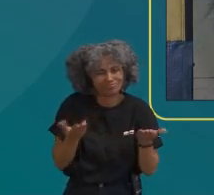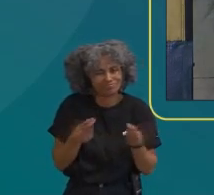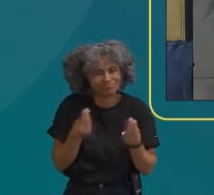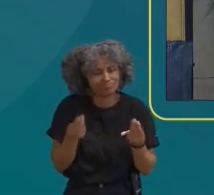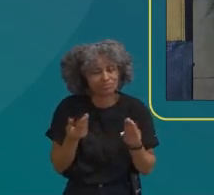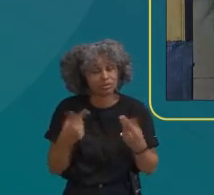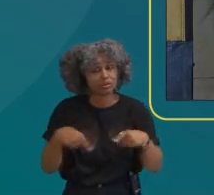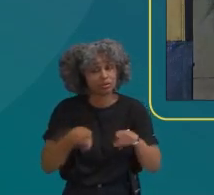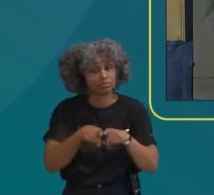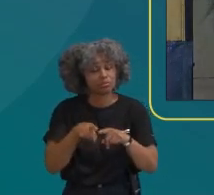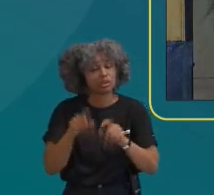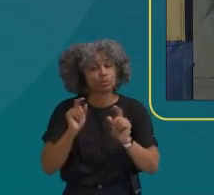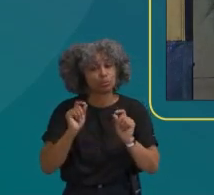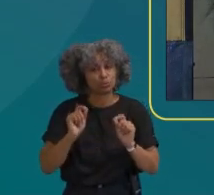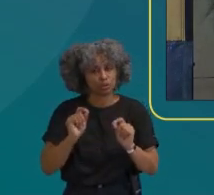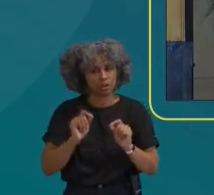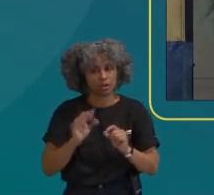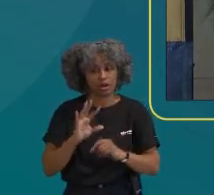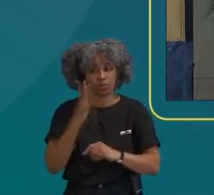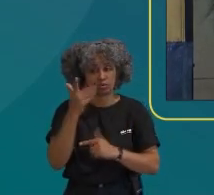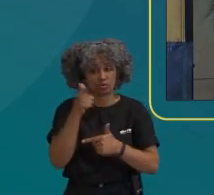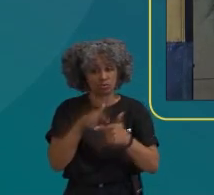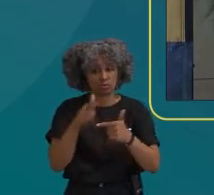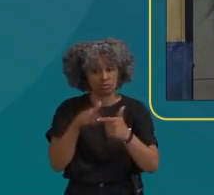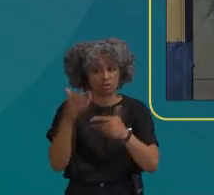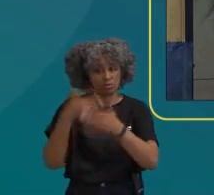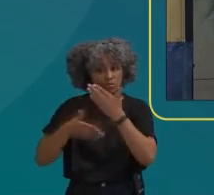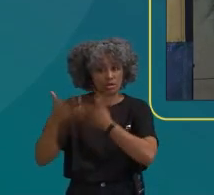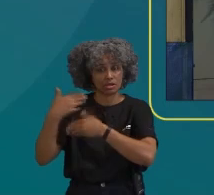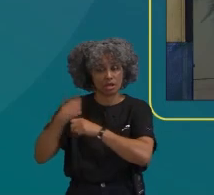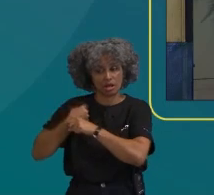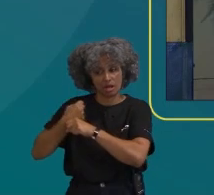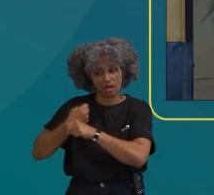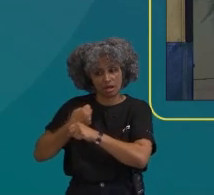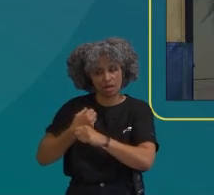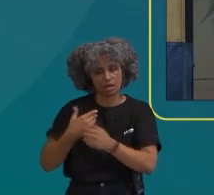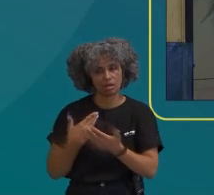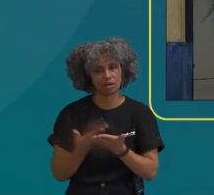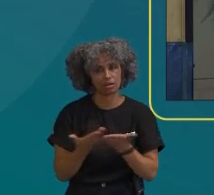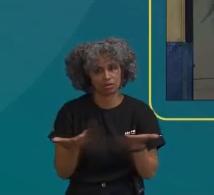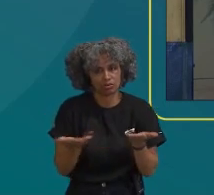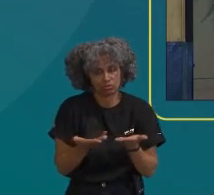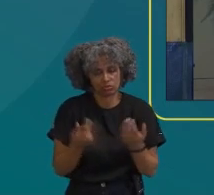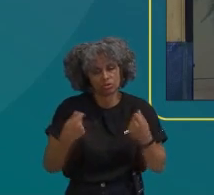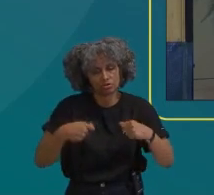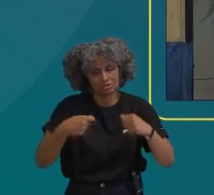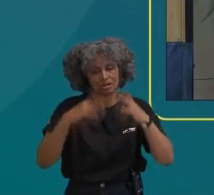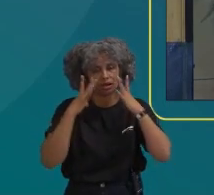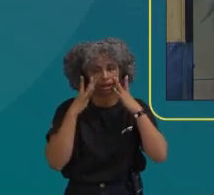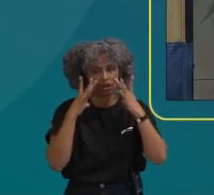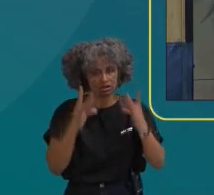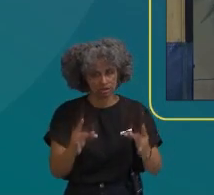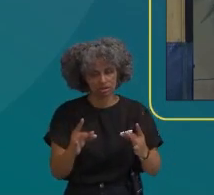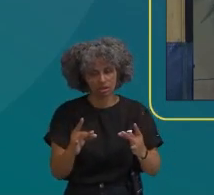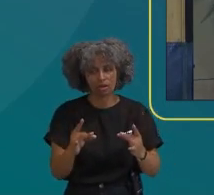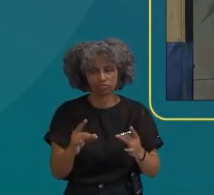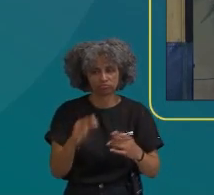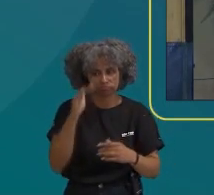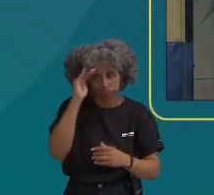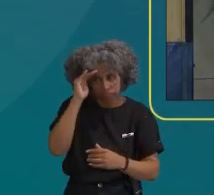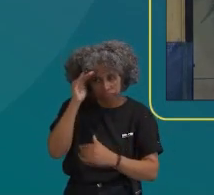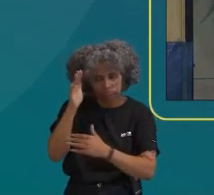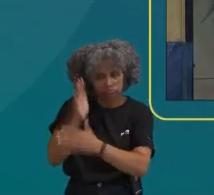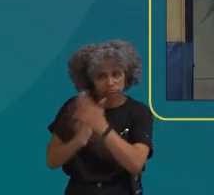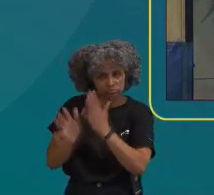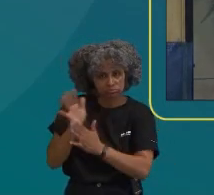not underestimate how brave and bold our leaders sometimes need to be, and what can be achieved